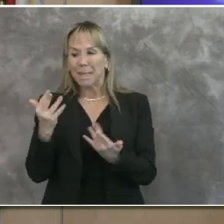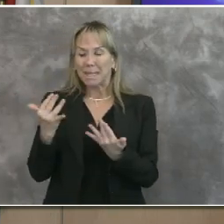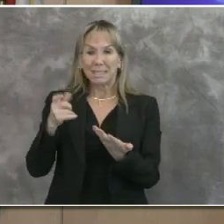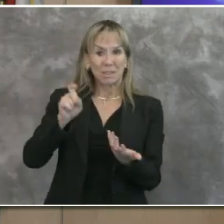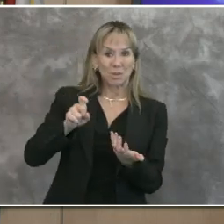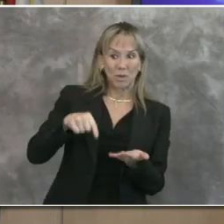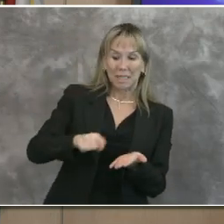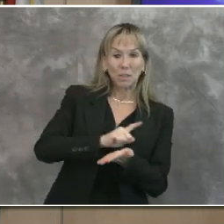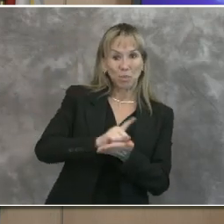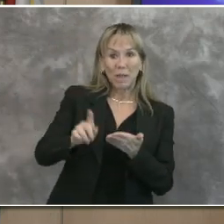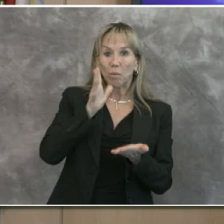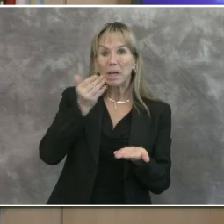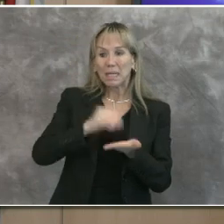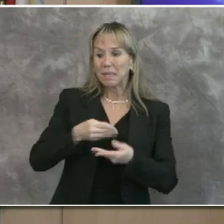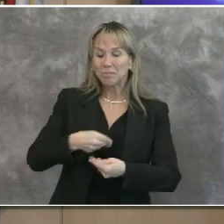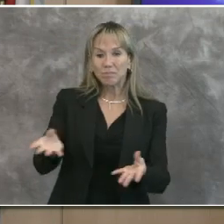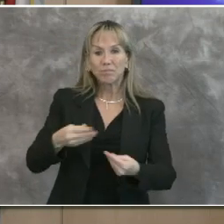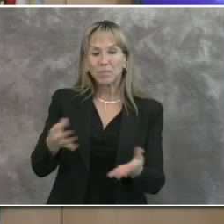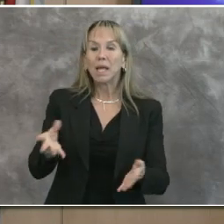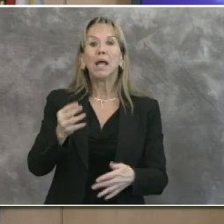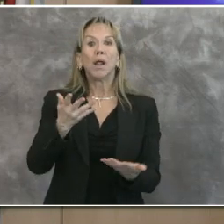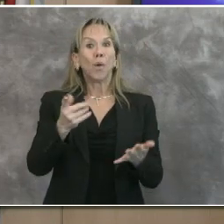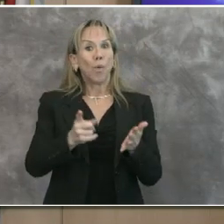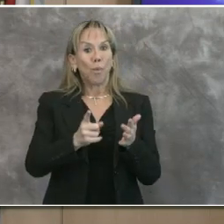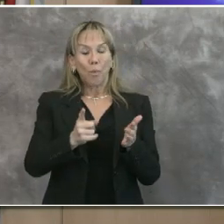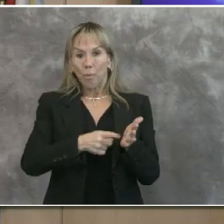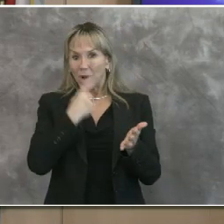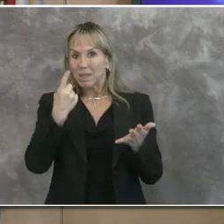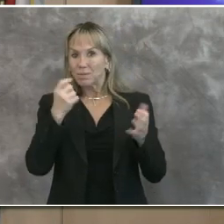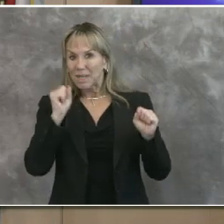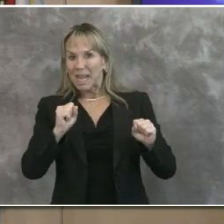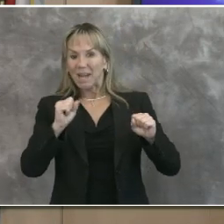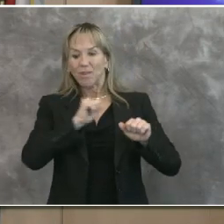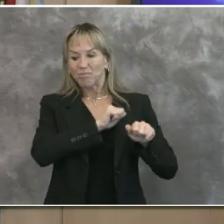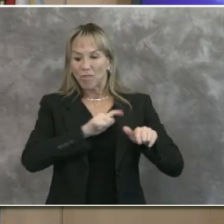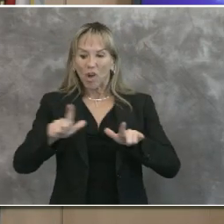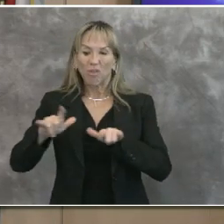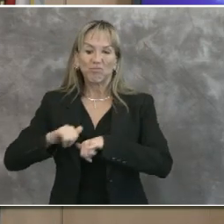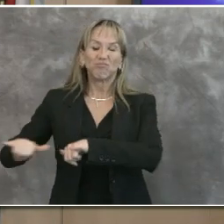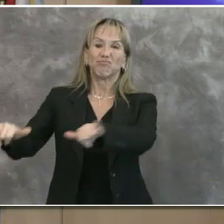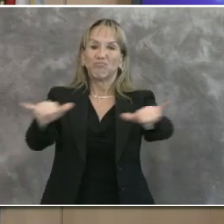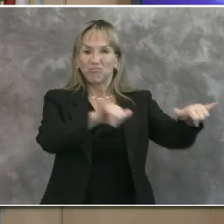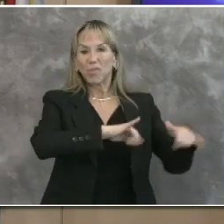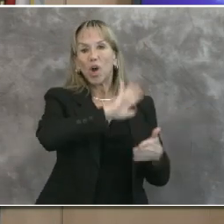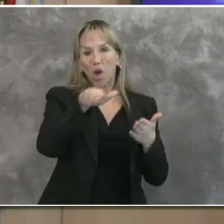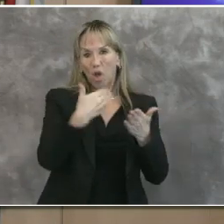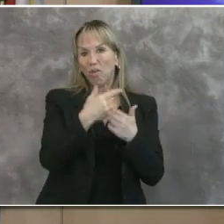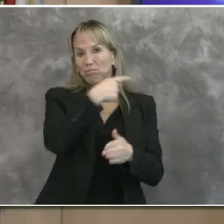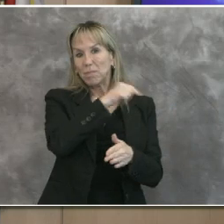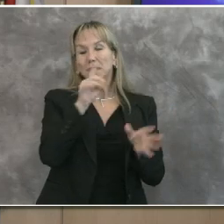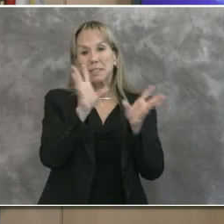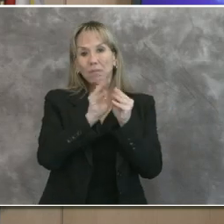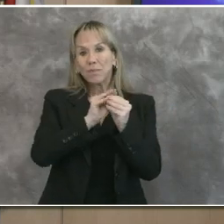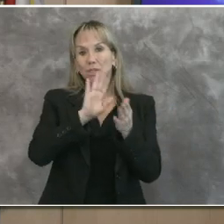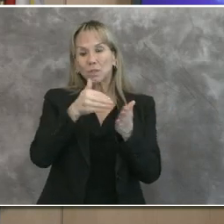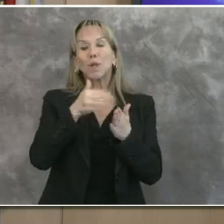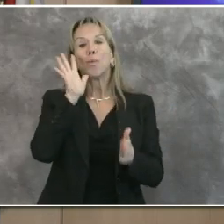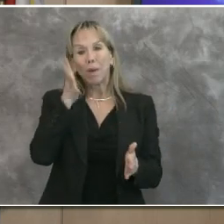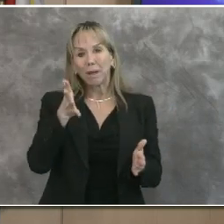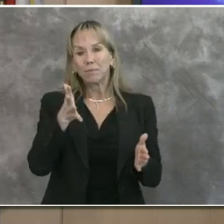week, and we will get to universal testing where every resident of the convention center will receive a test and will